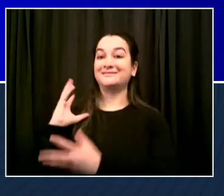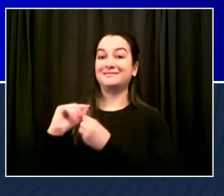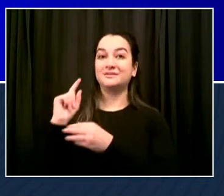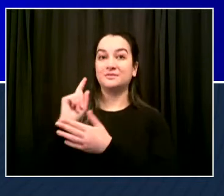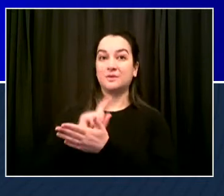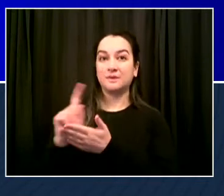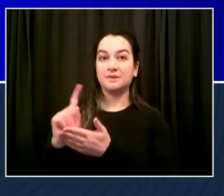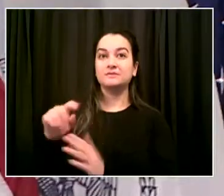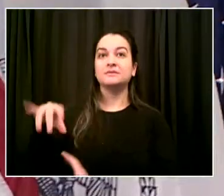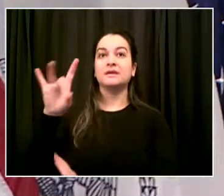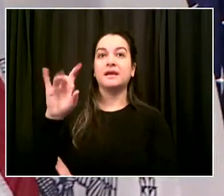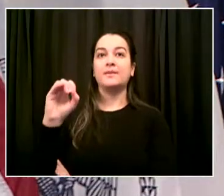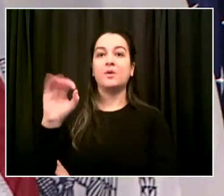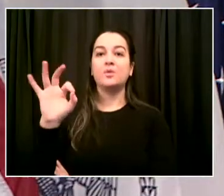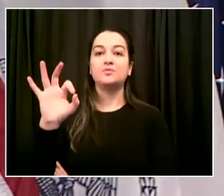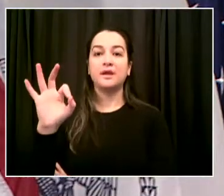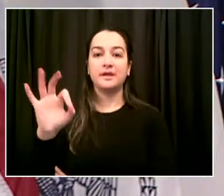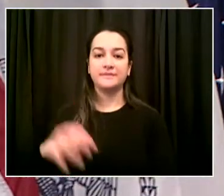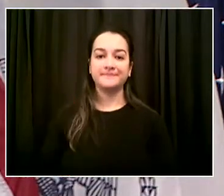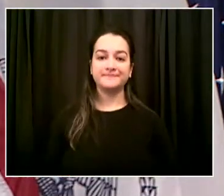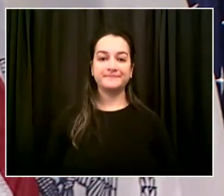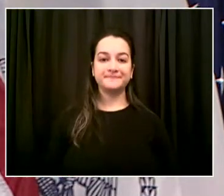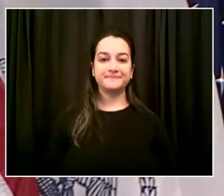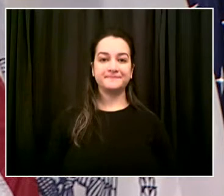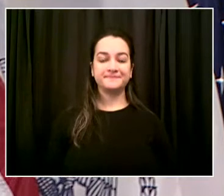8.09%. Few words in Spanish now.